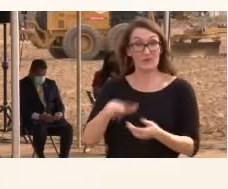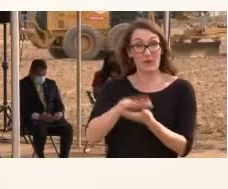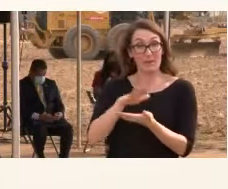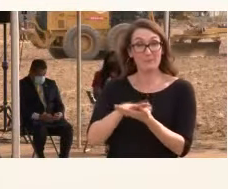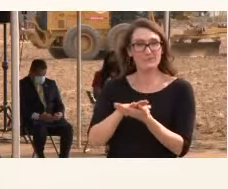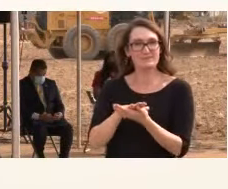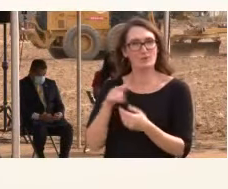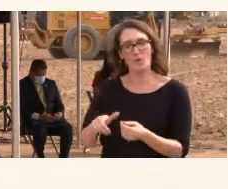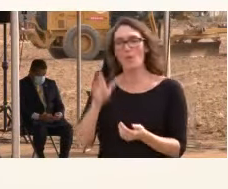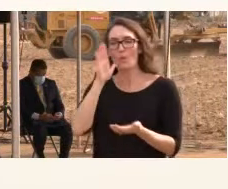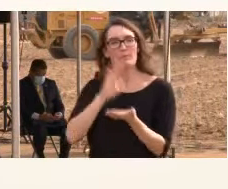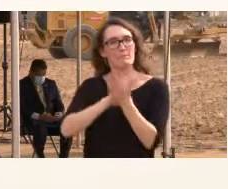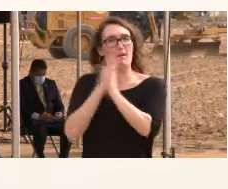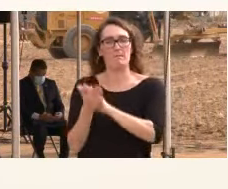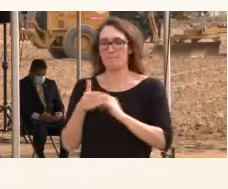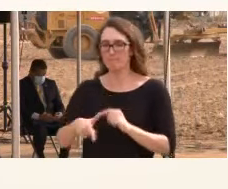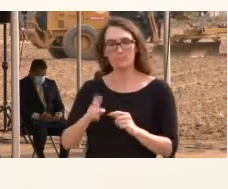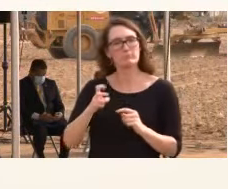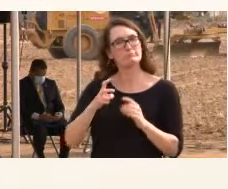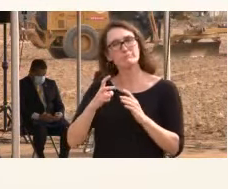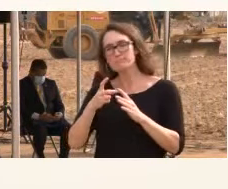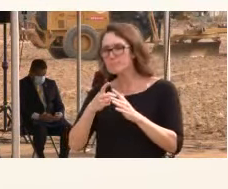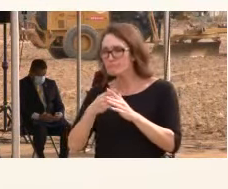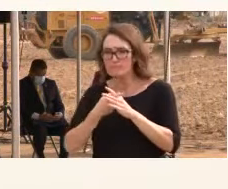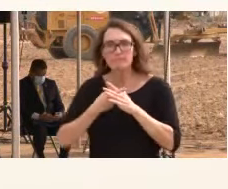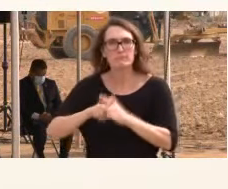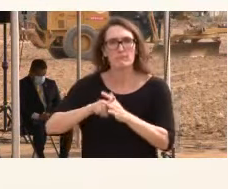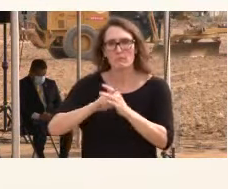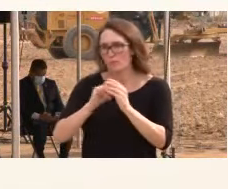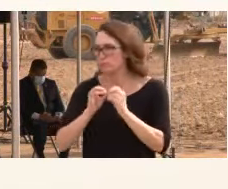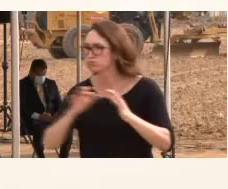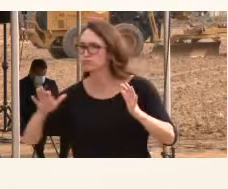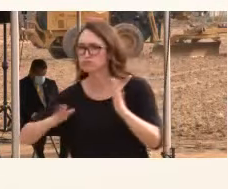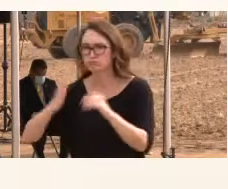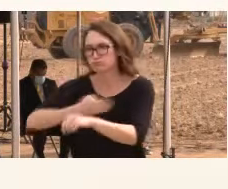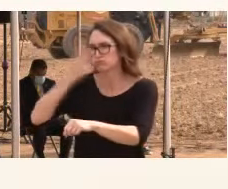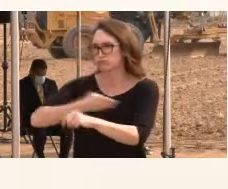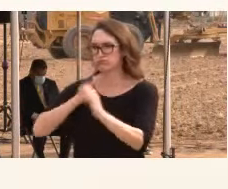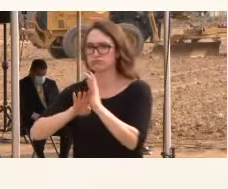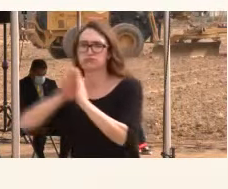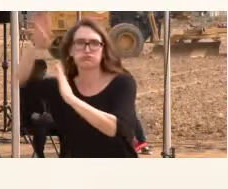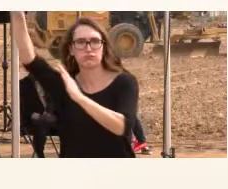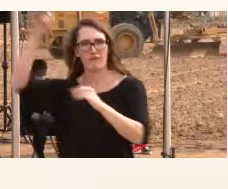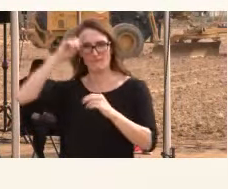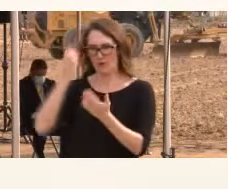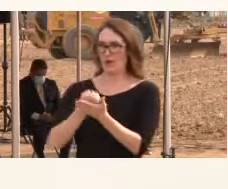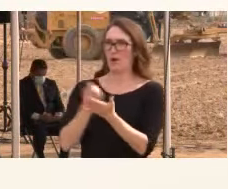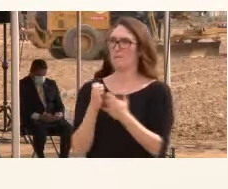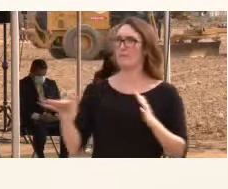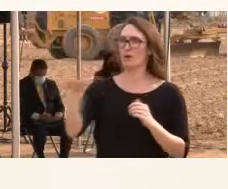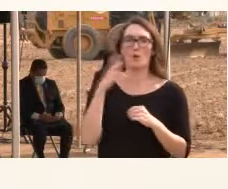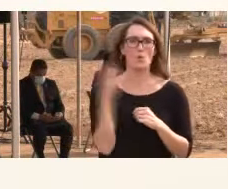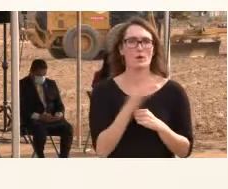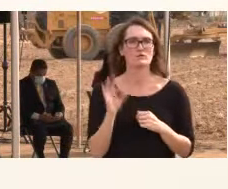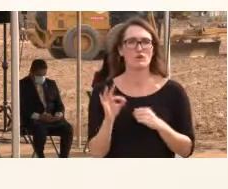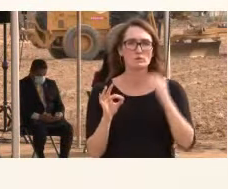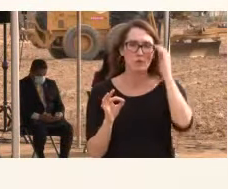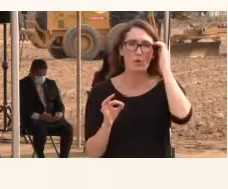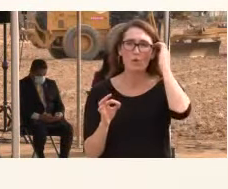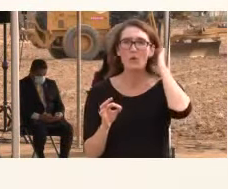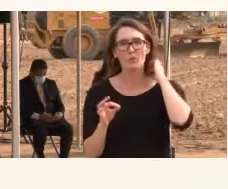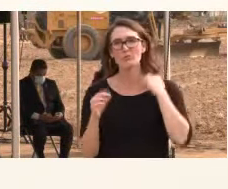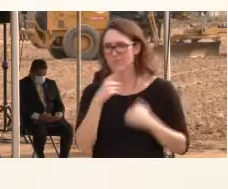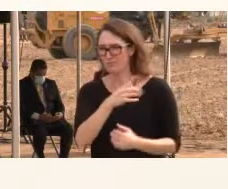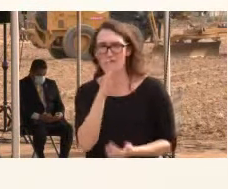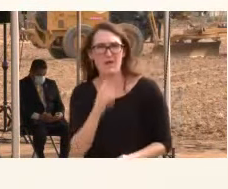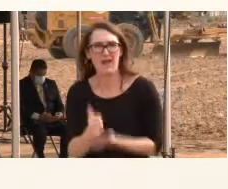will become a catalyst to the economic vitality of West Fresno, providing economic mobility to one